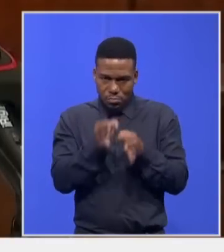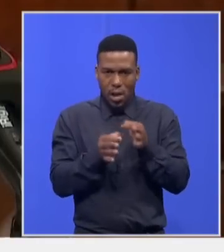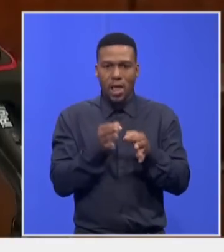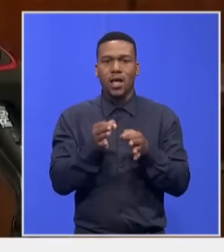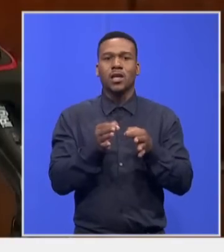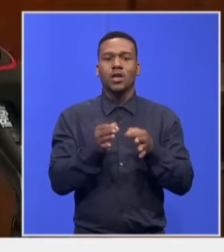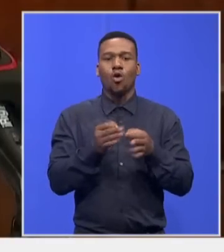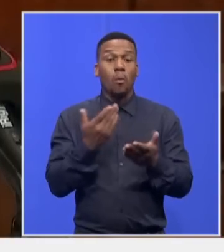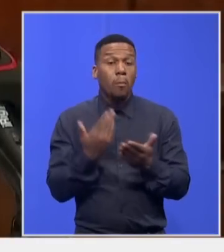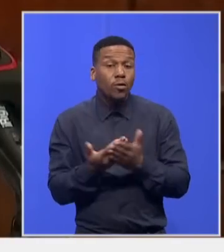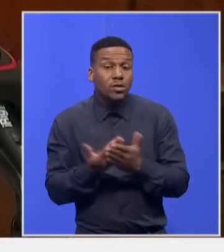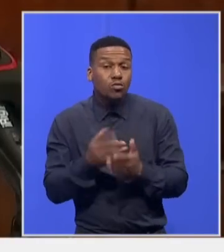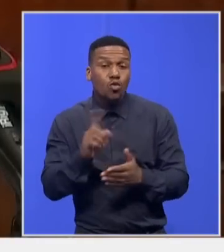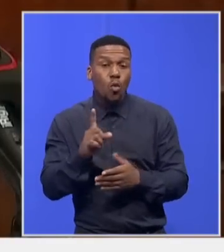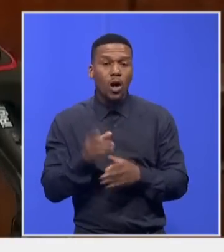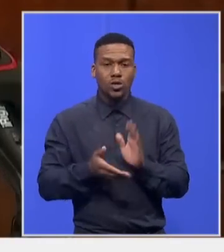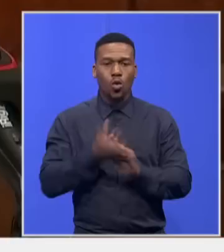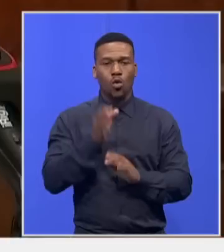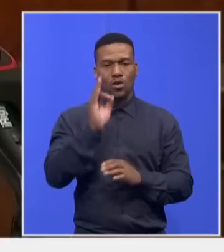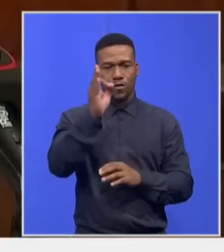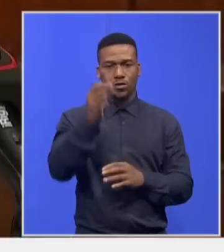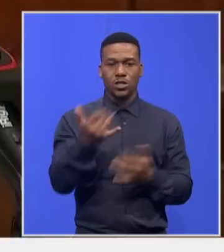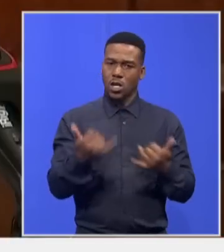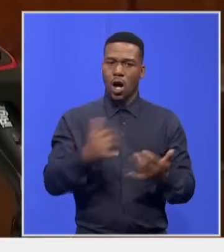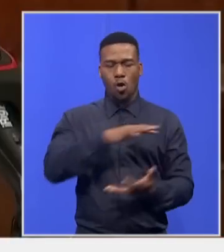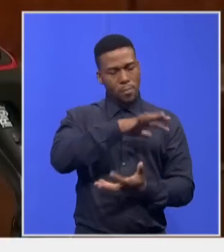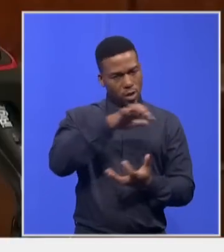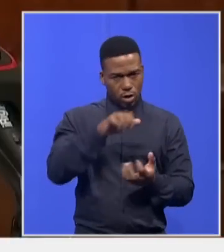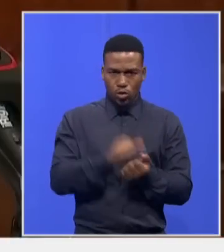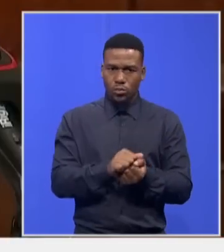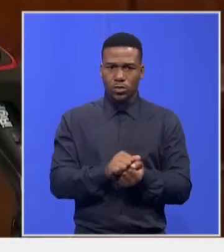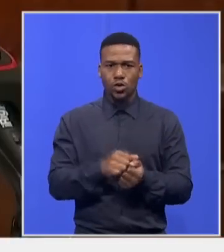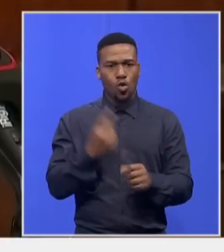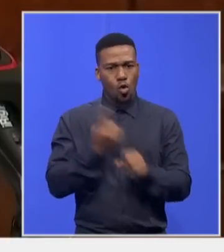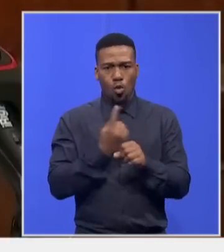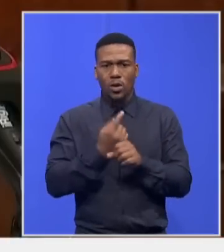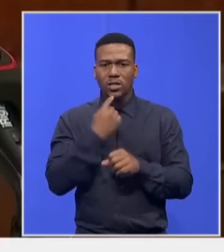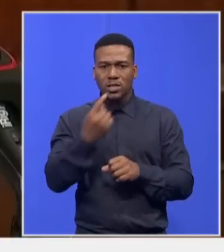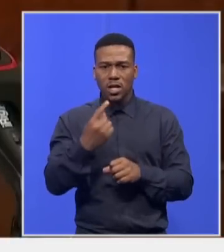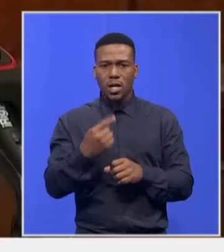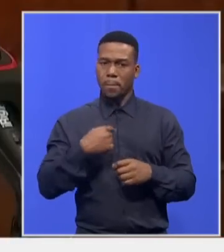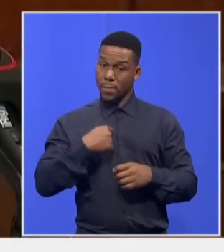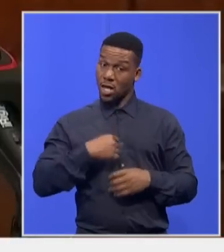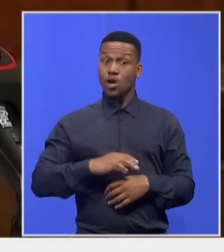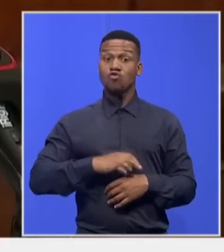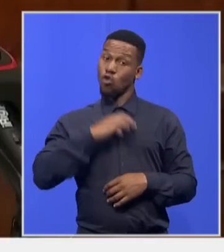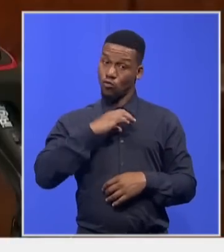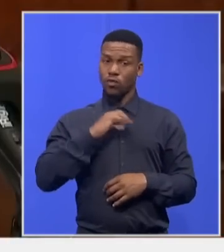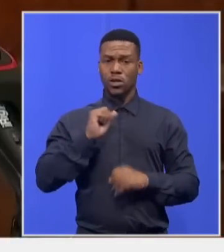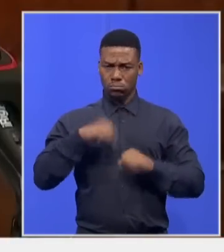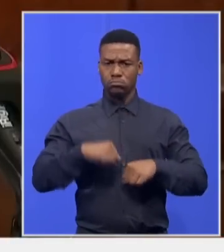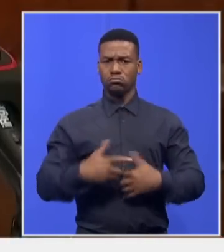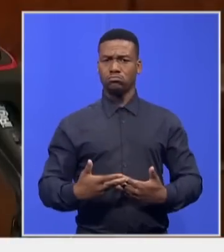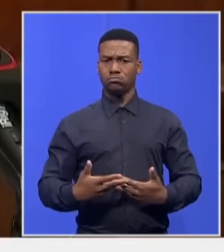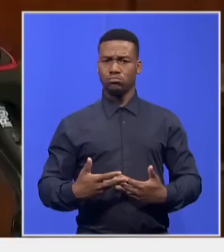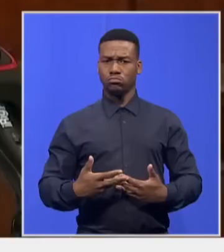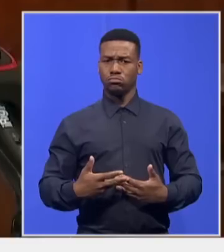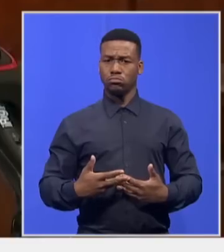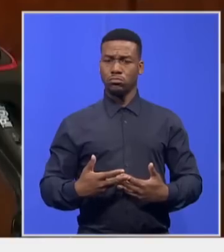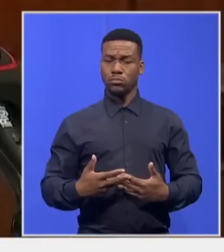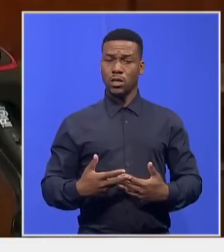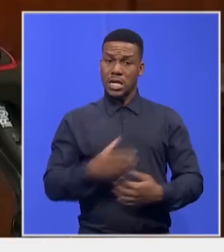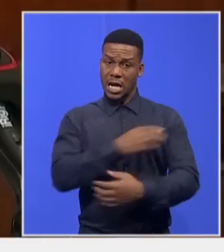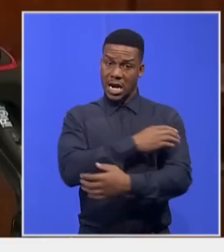possible going into the future. And as I conclude, like I do all the time, I'm more than confident that we've got both the capacity, the